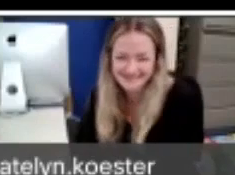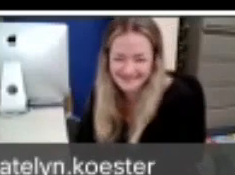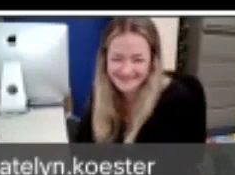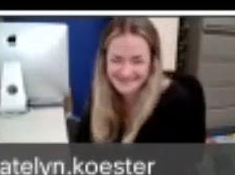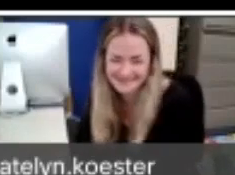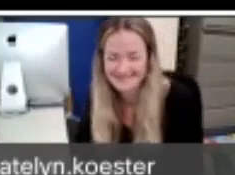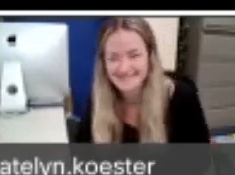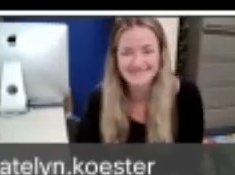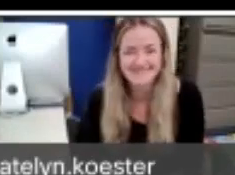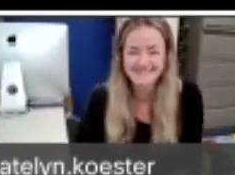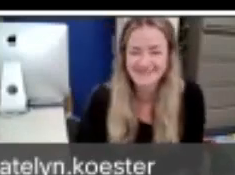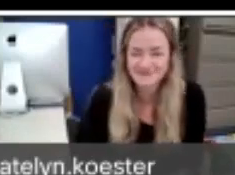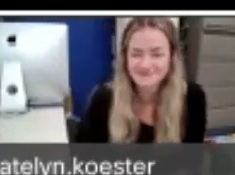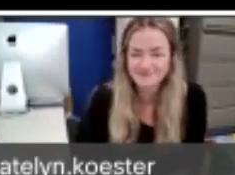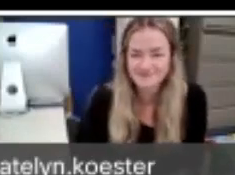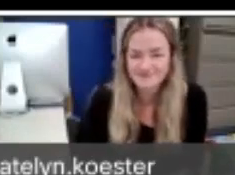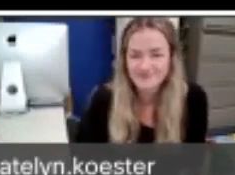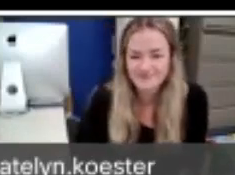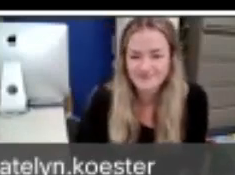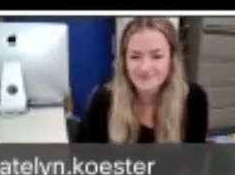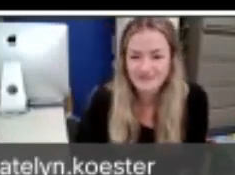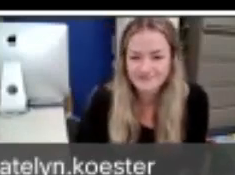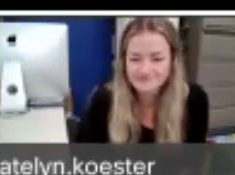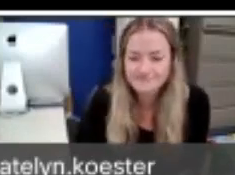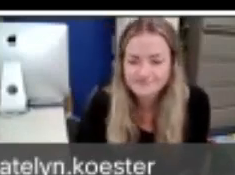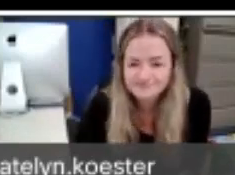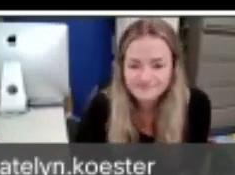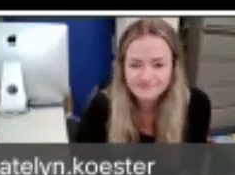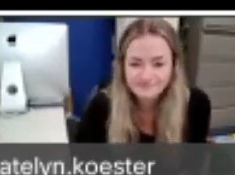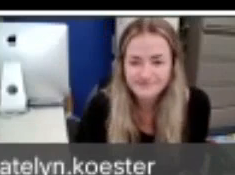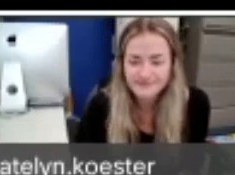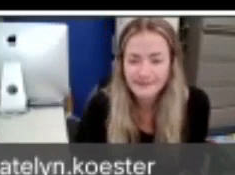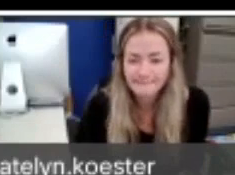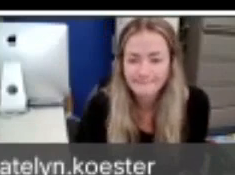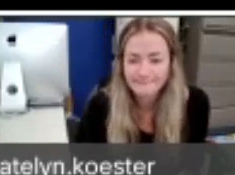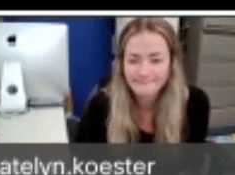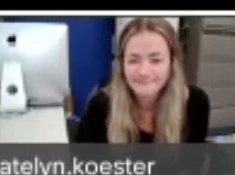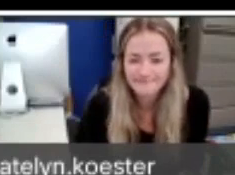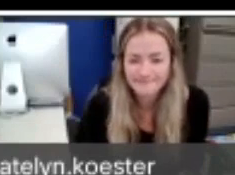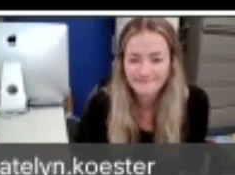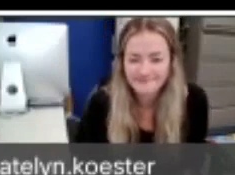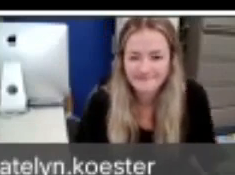I've got a question, an interesting one. So technology, texting,